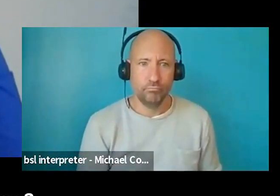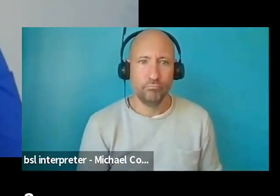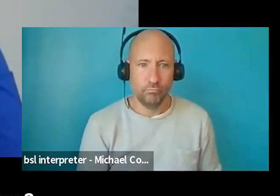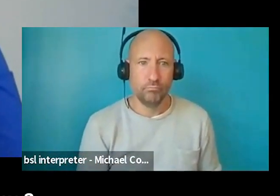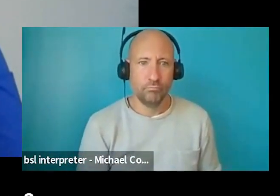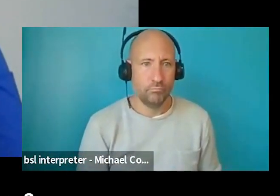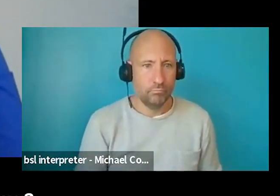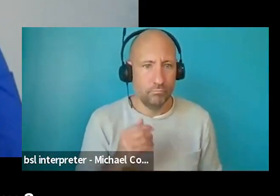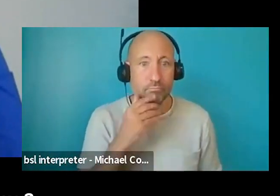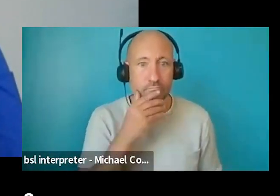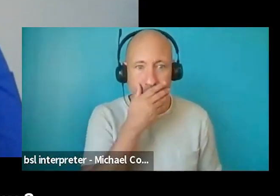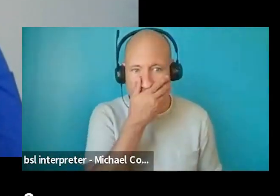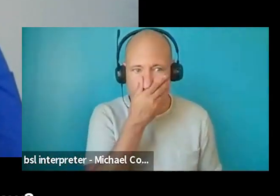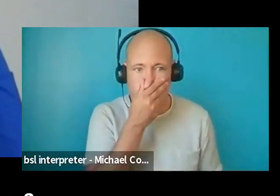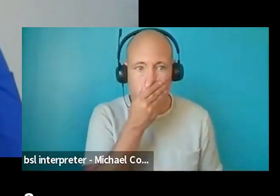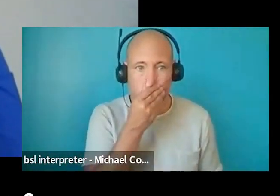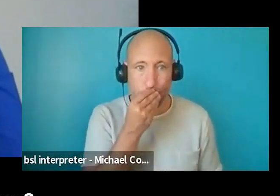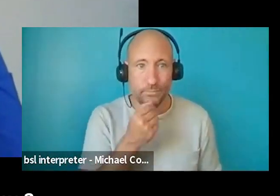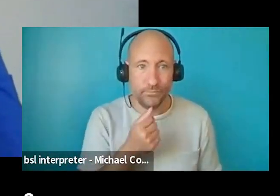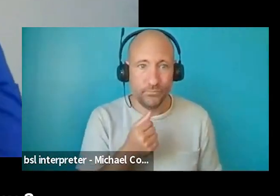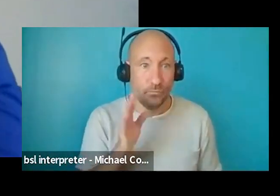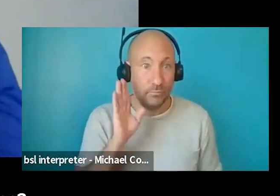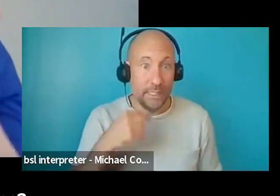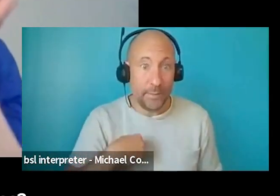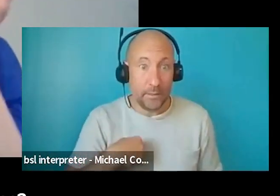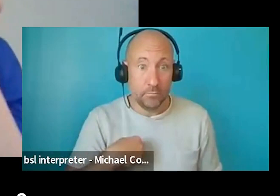Hello, can you hear me now?